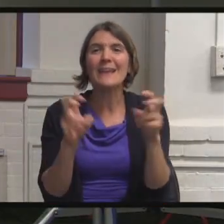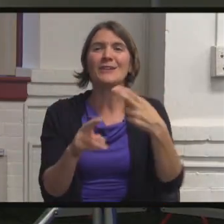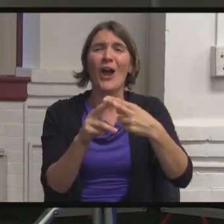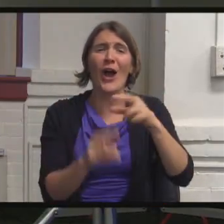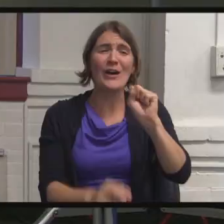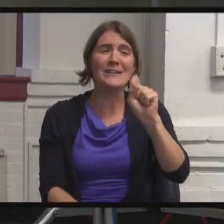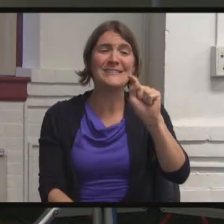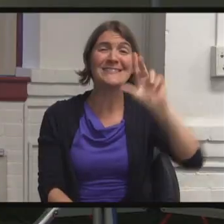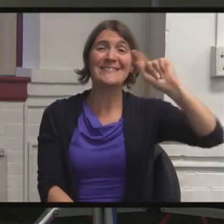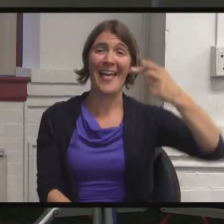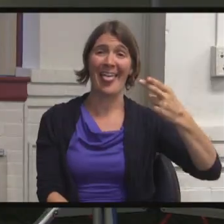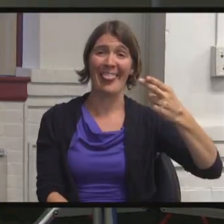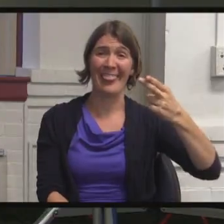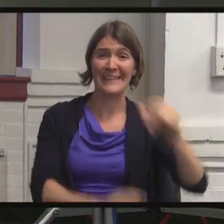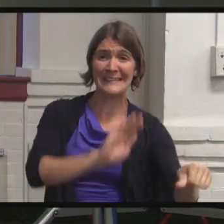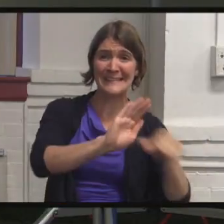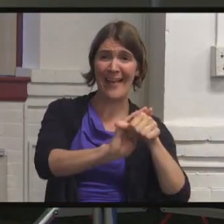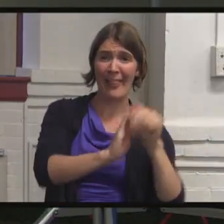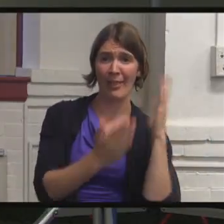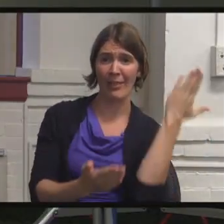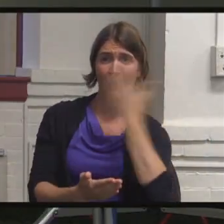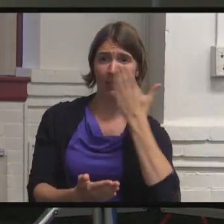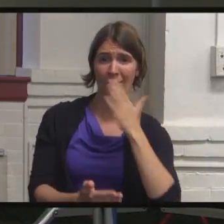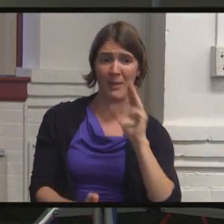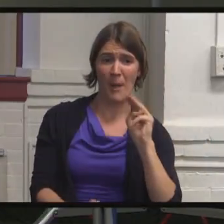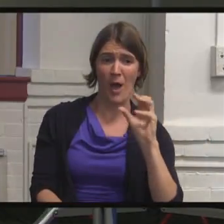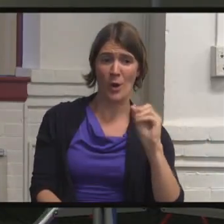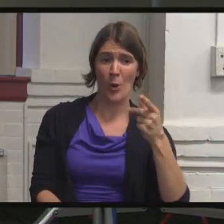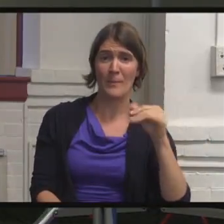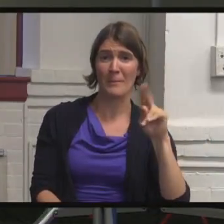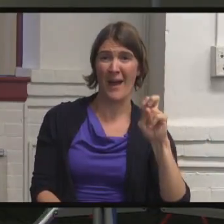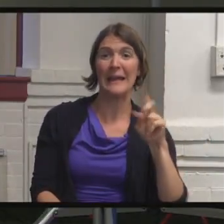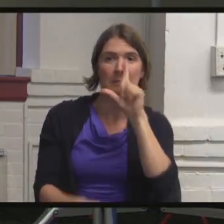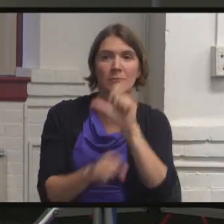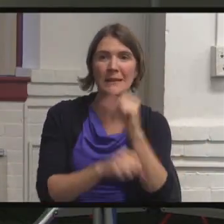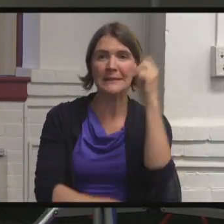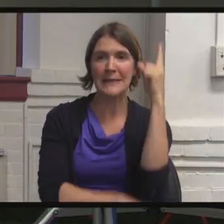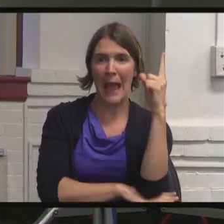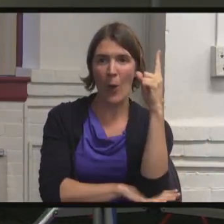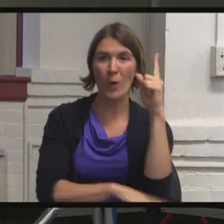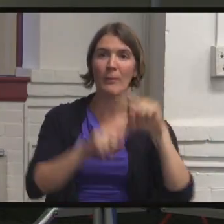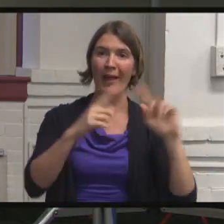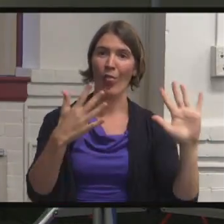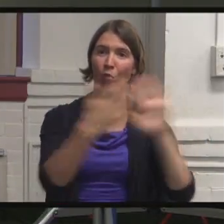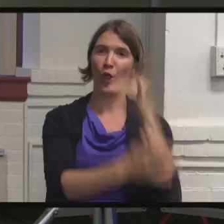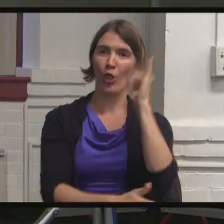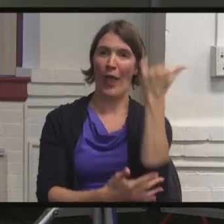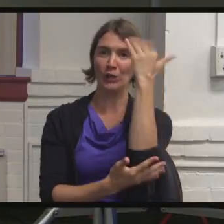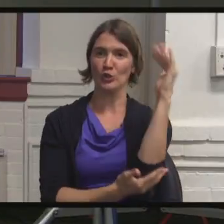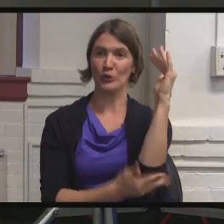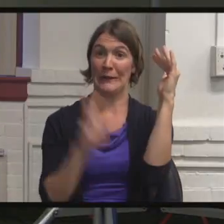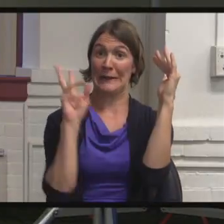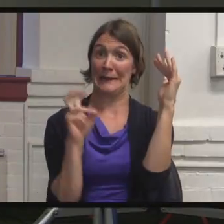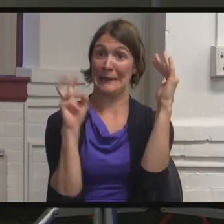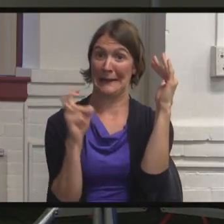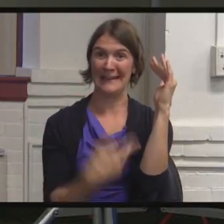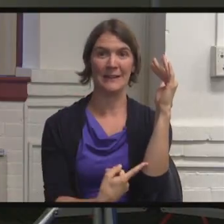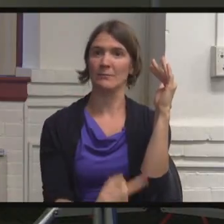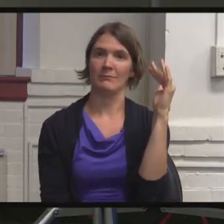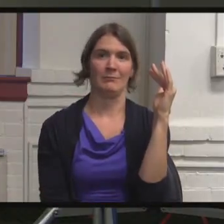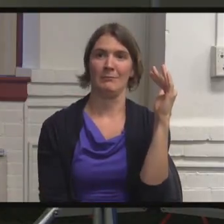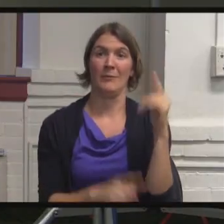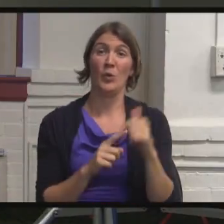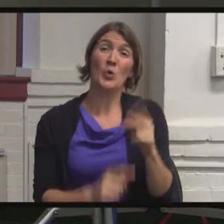is the name of the cell phone tower, and it's owned by Verizon. And so the question that we would have